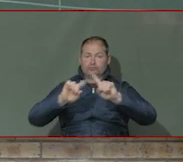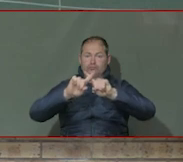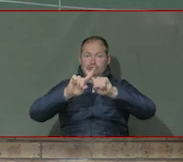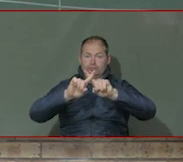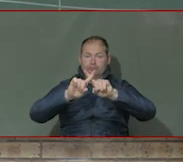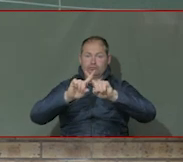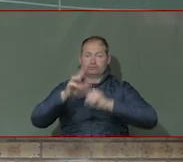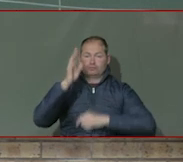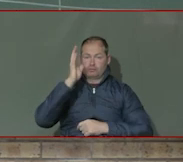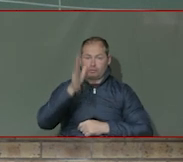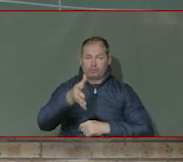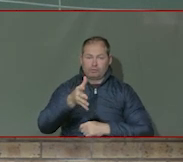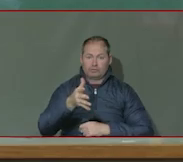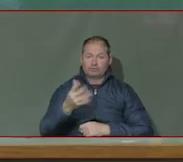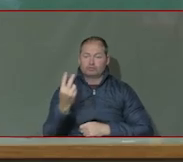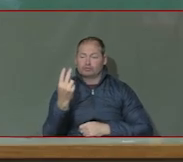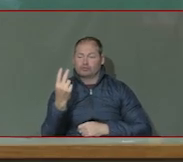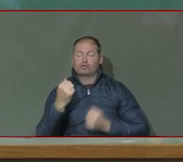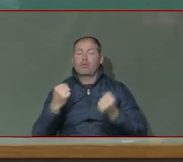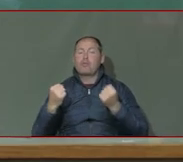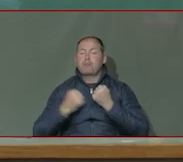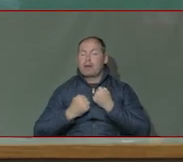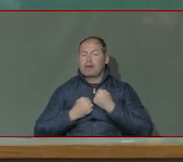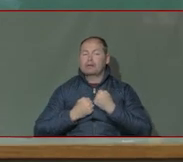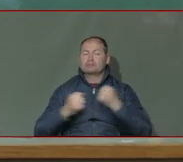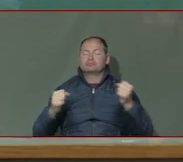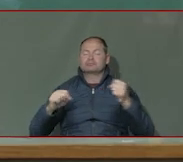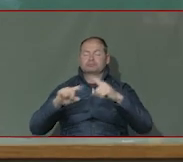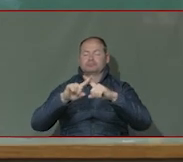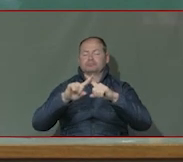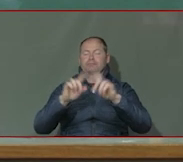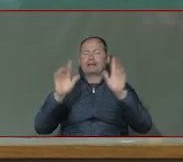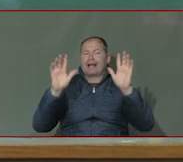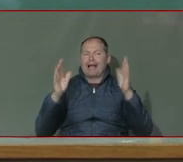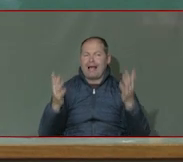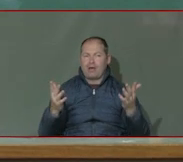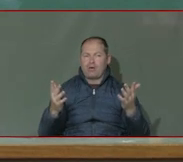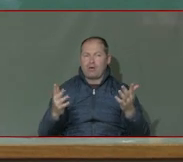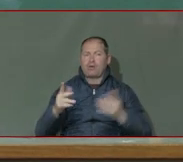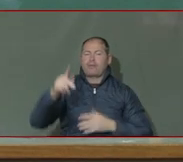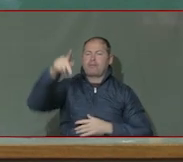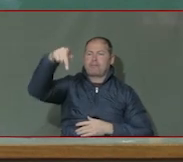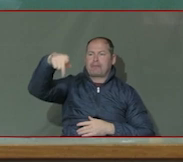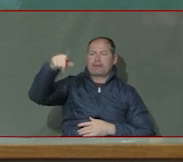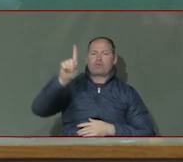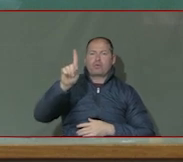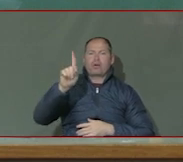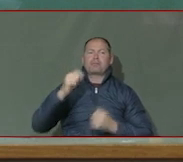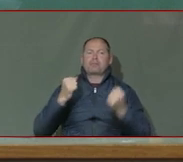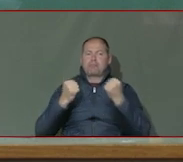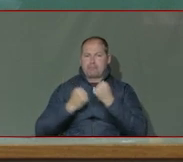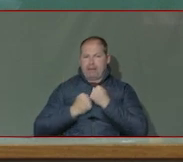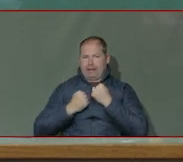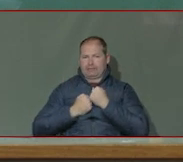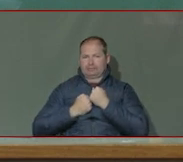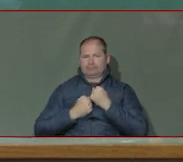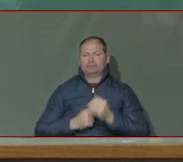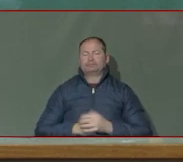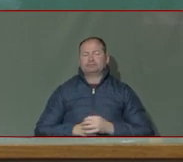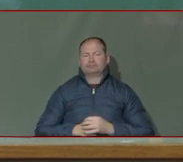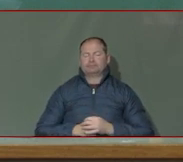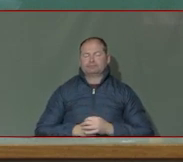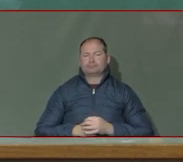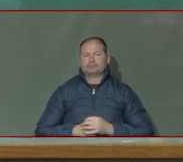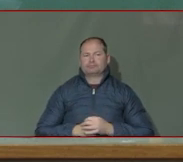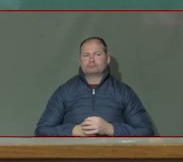as parents. So you say, well, this is the way to write it. P1 are the parents. I must write P1. Then